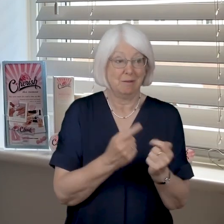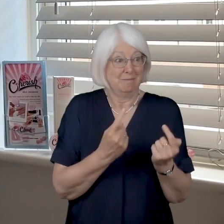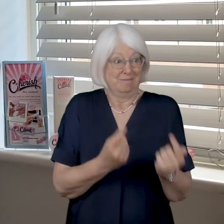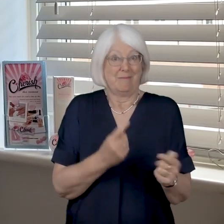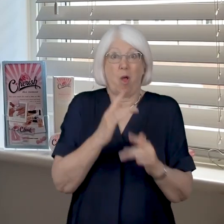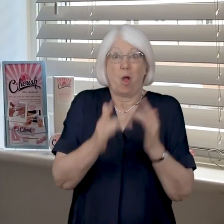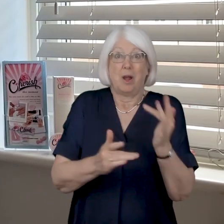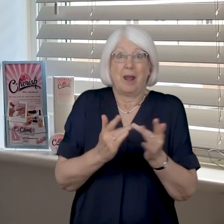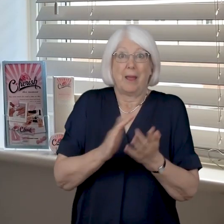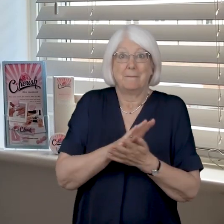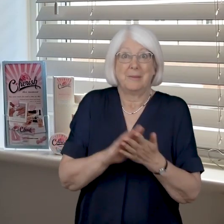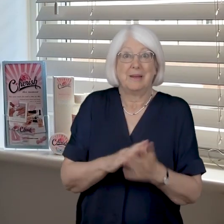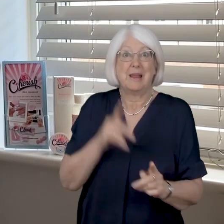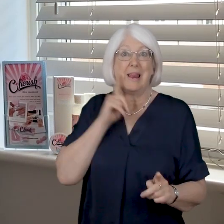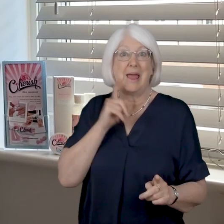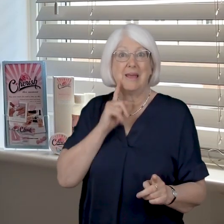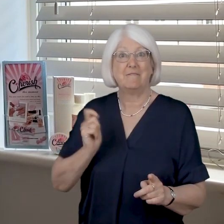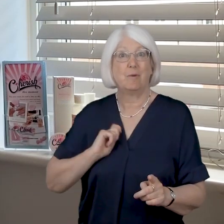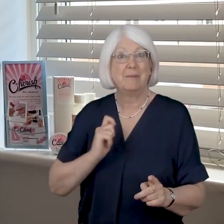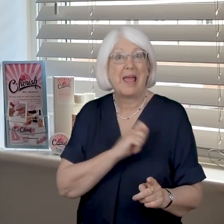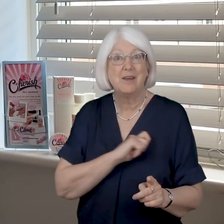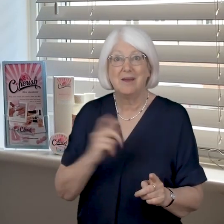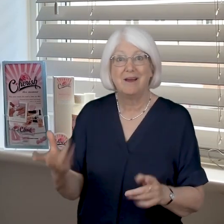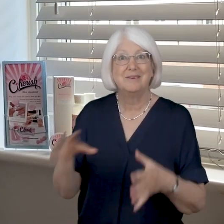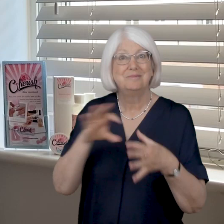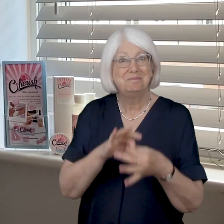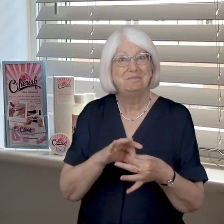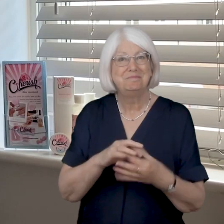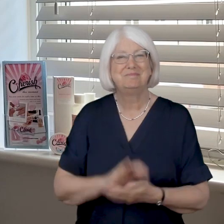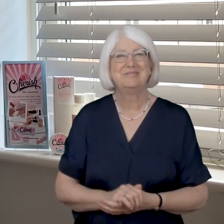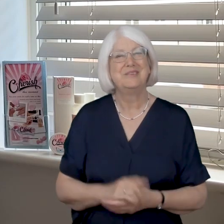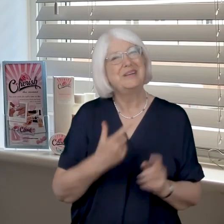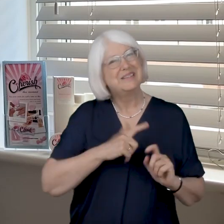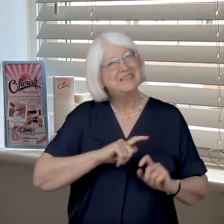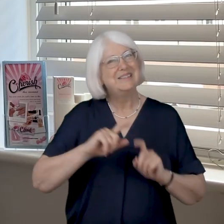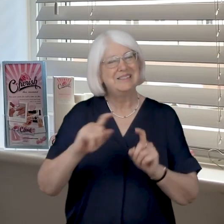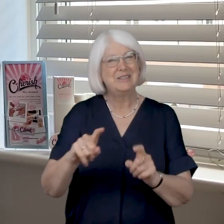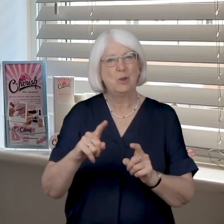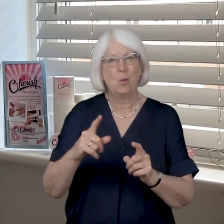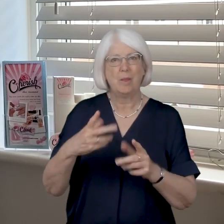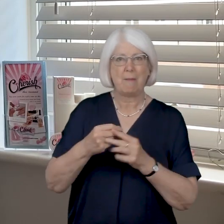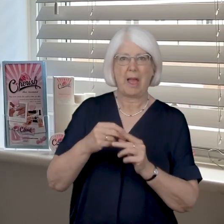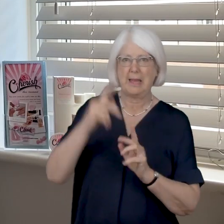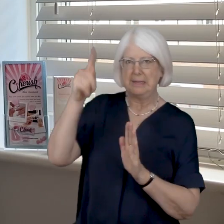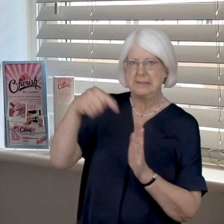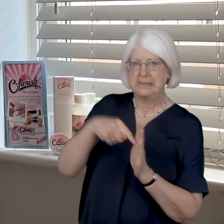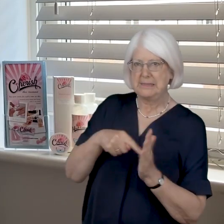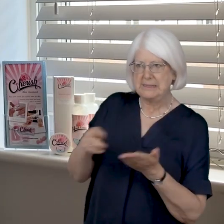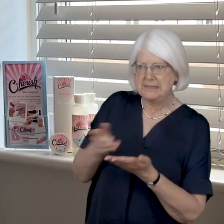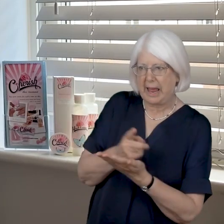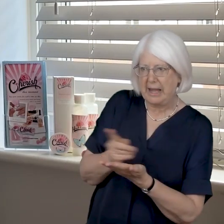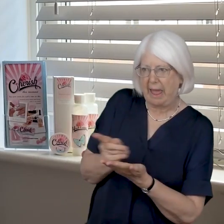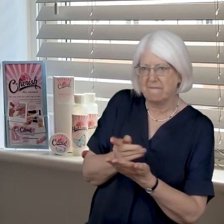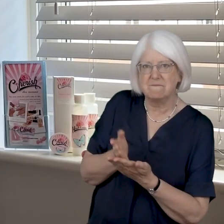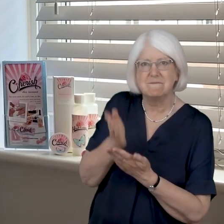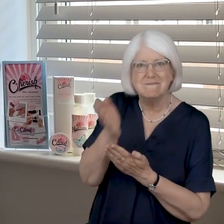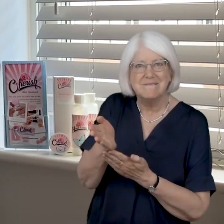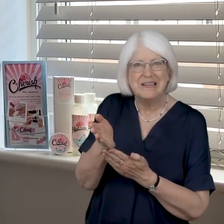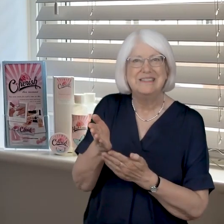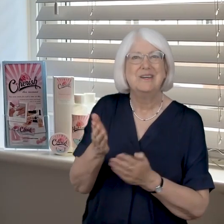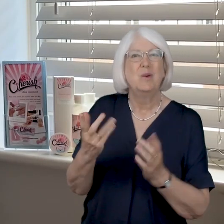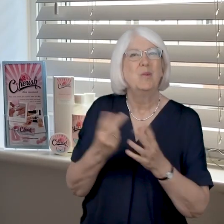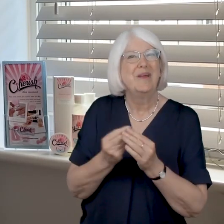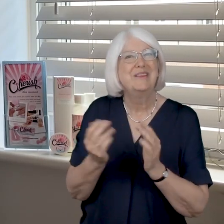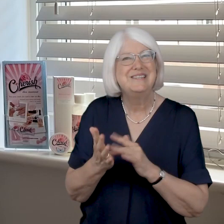join. So, as I continue to sat-nav with Jesus to the other side of the lake with some